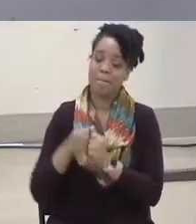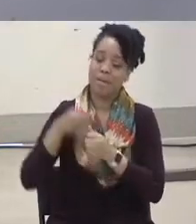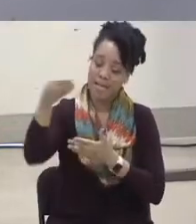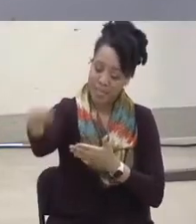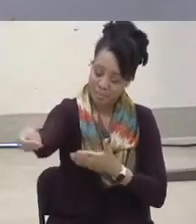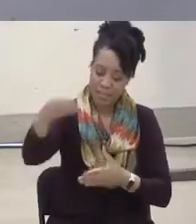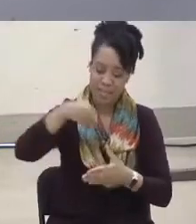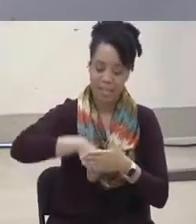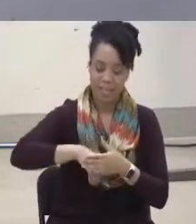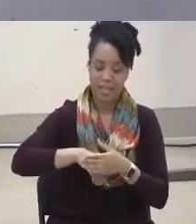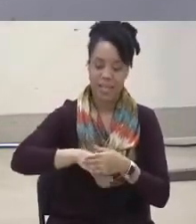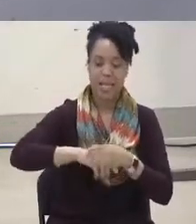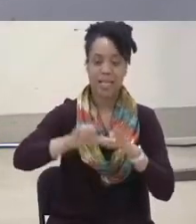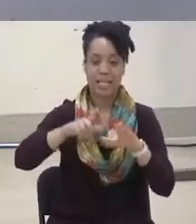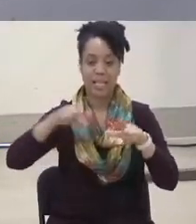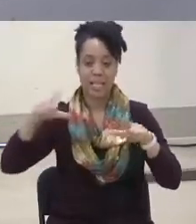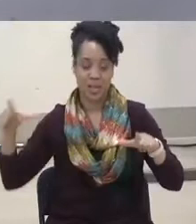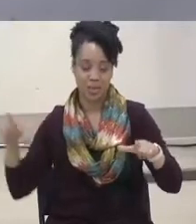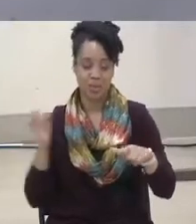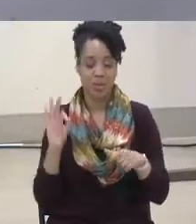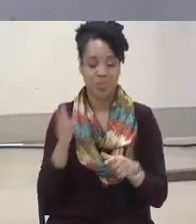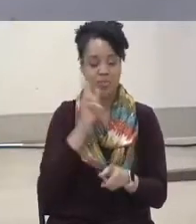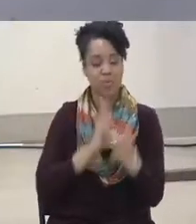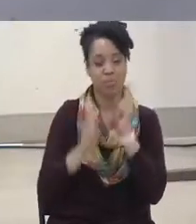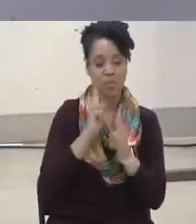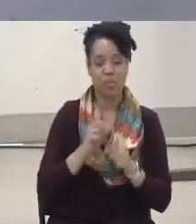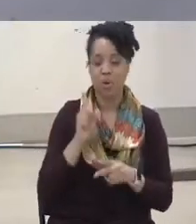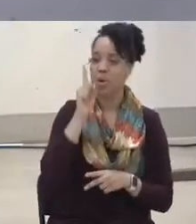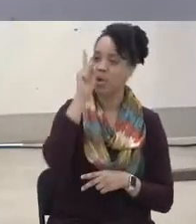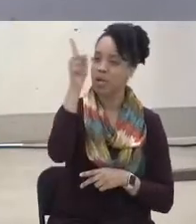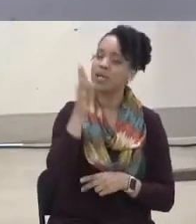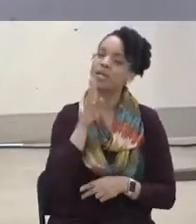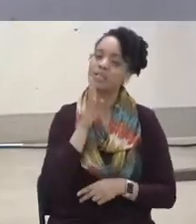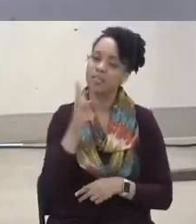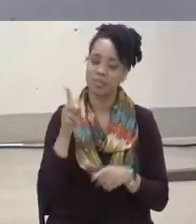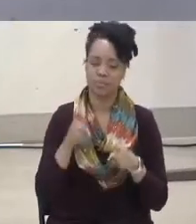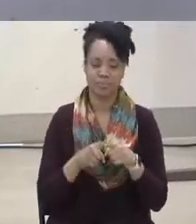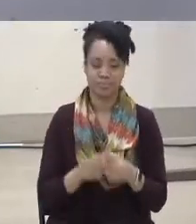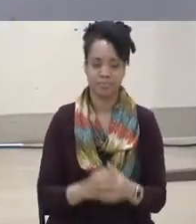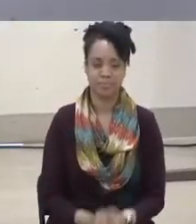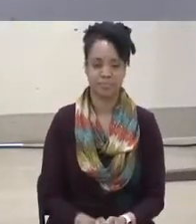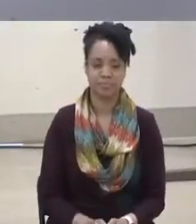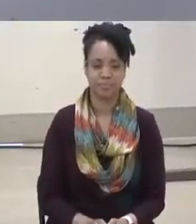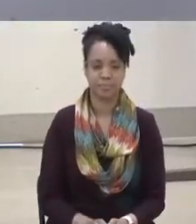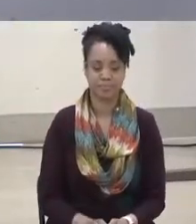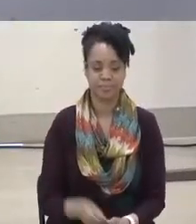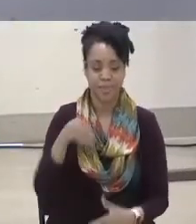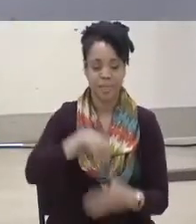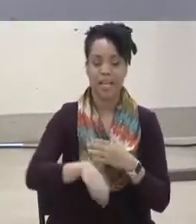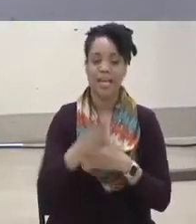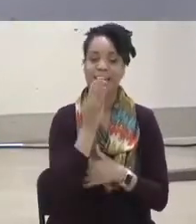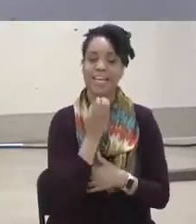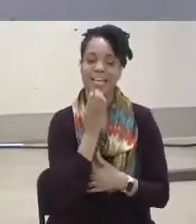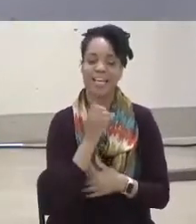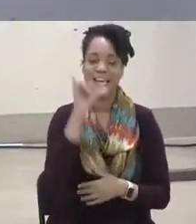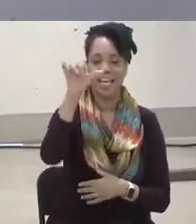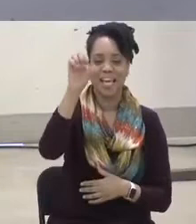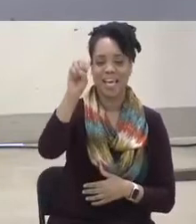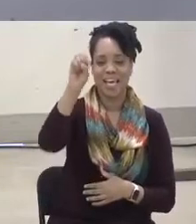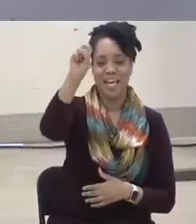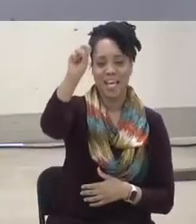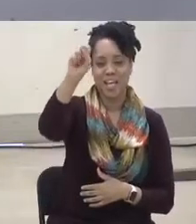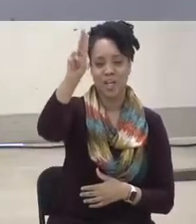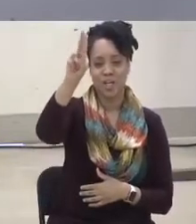people that he's speaking to. él lo pasa en el lenguaje de las personas al cual él está hablando. In Hebrew, Yeshua speaks